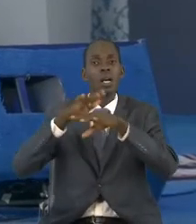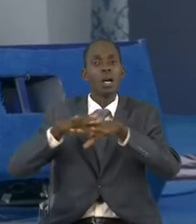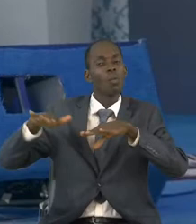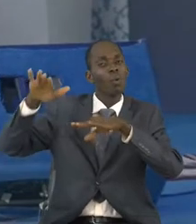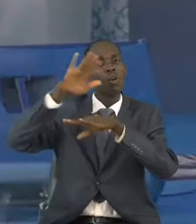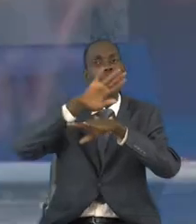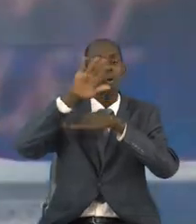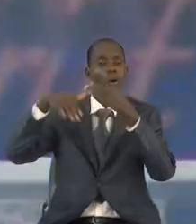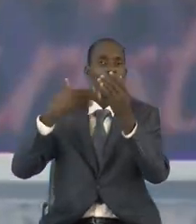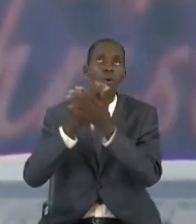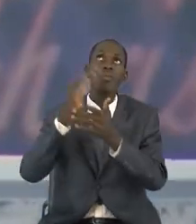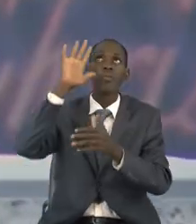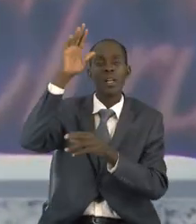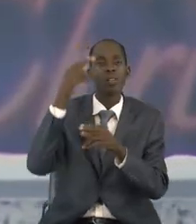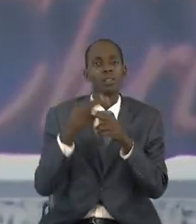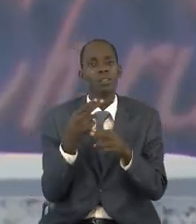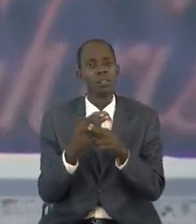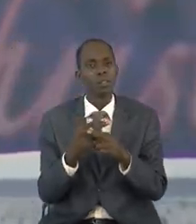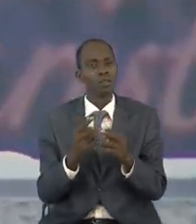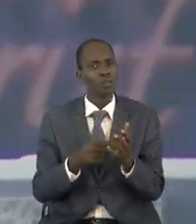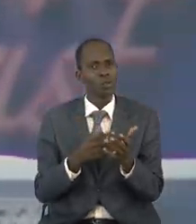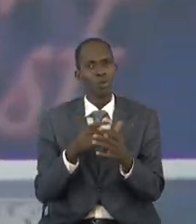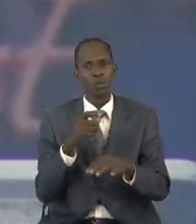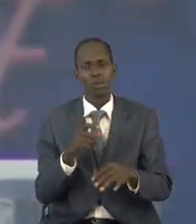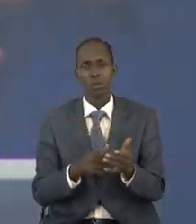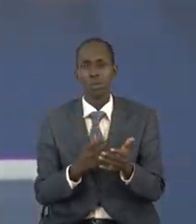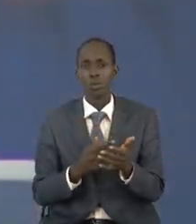thy name. Sometimes you hear people pray.